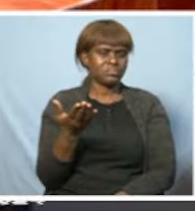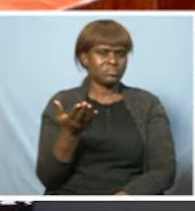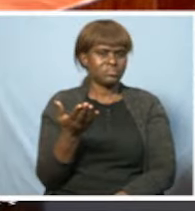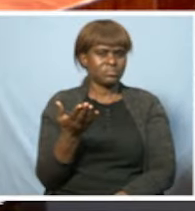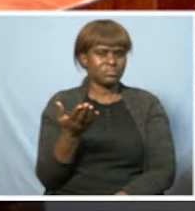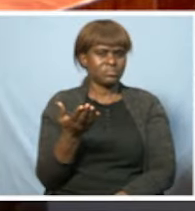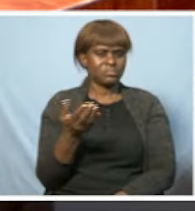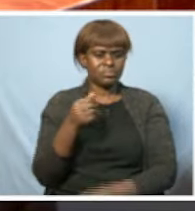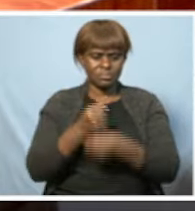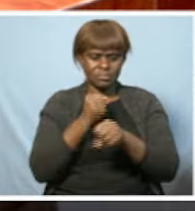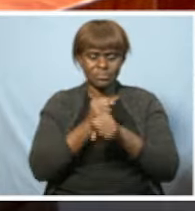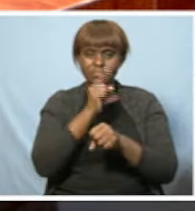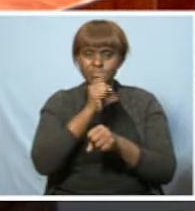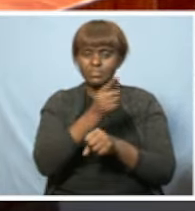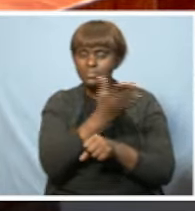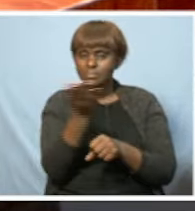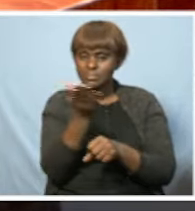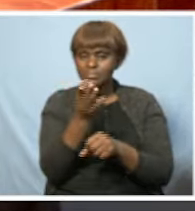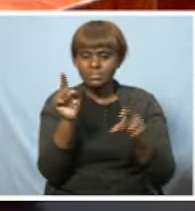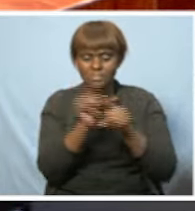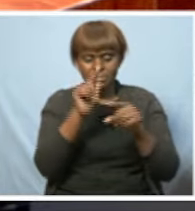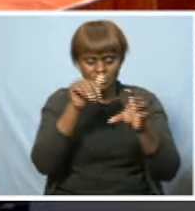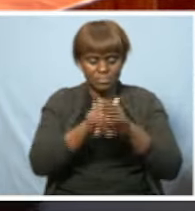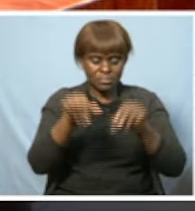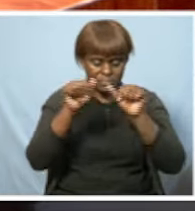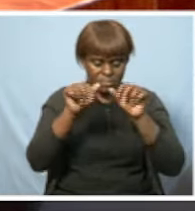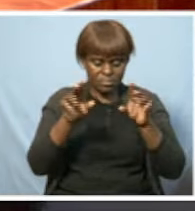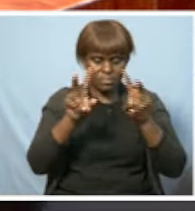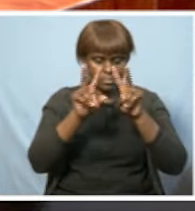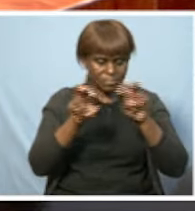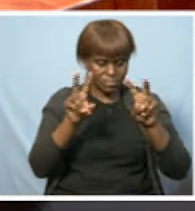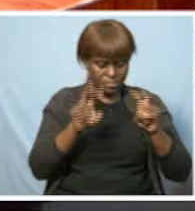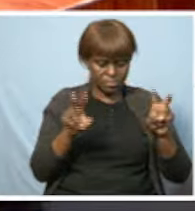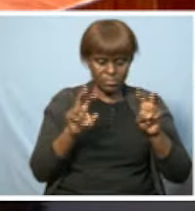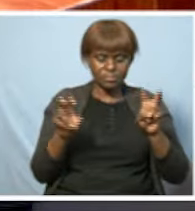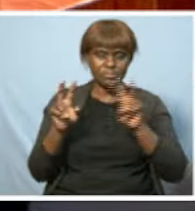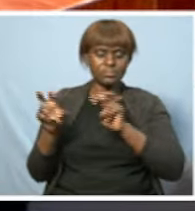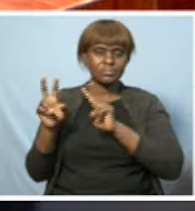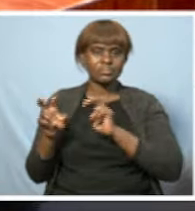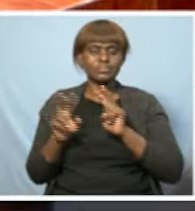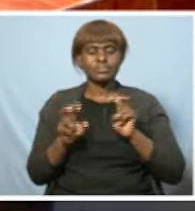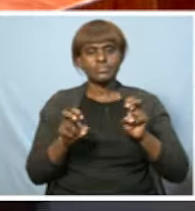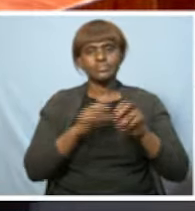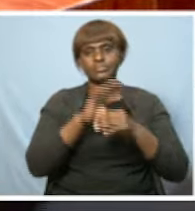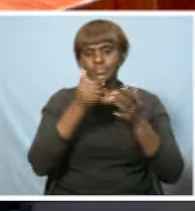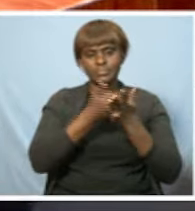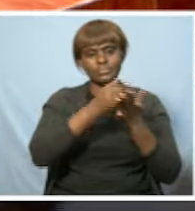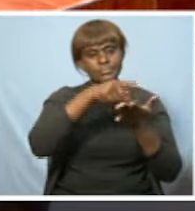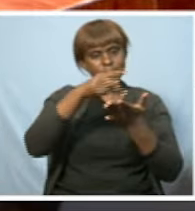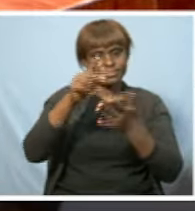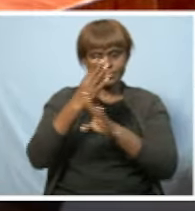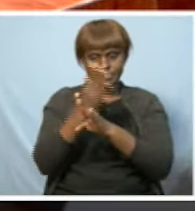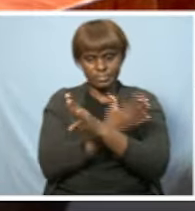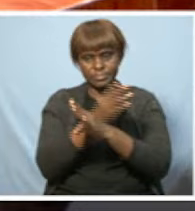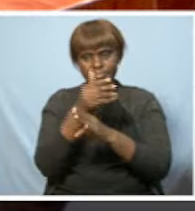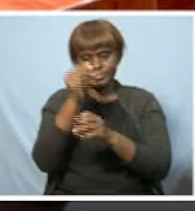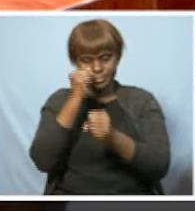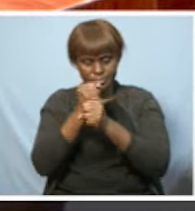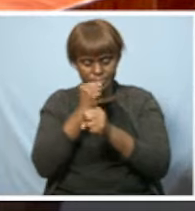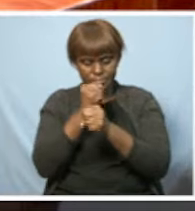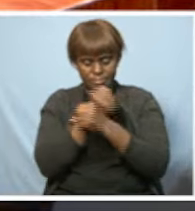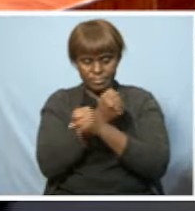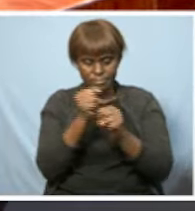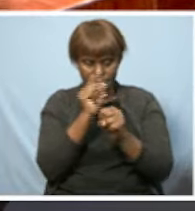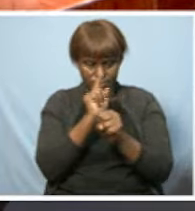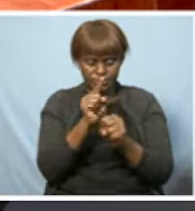to ensure that the internal auditor verifies all payments before they are done. This